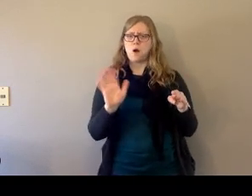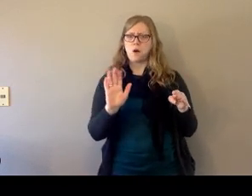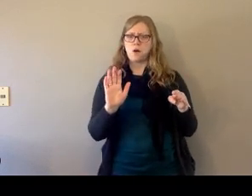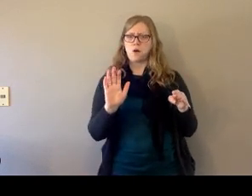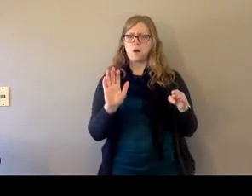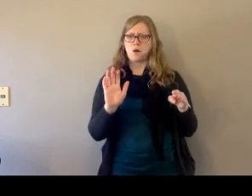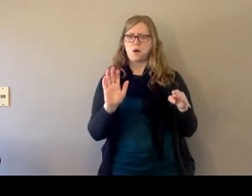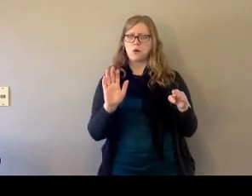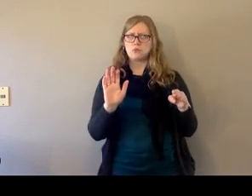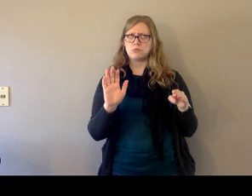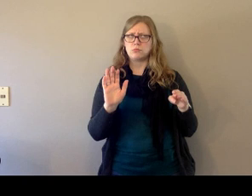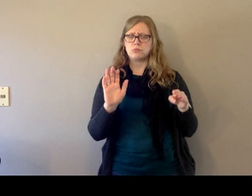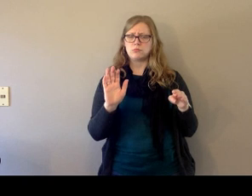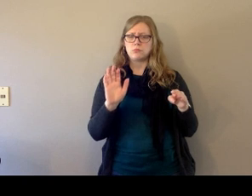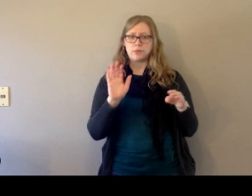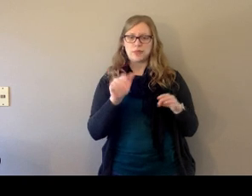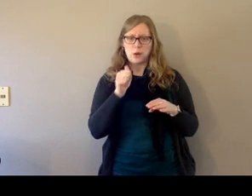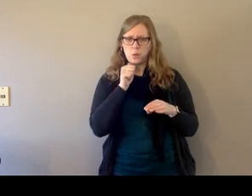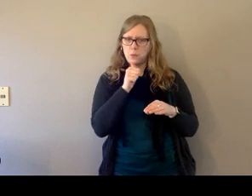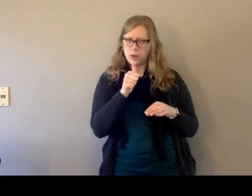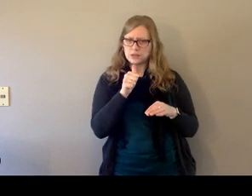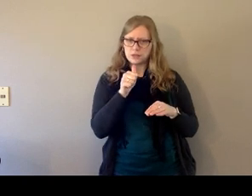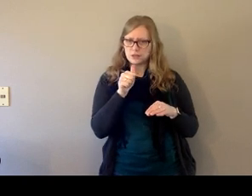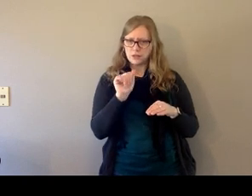marks, but we also know that